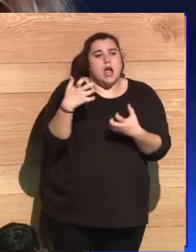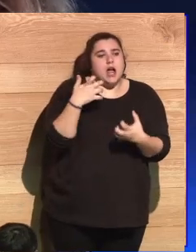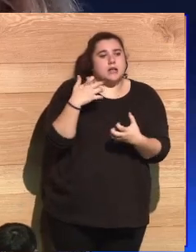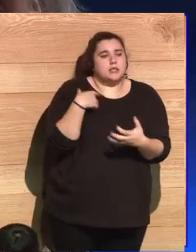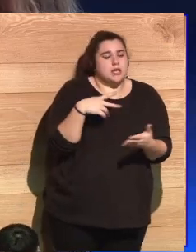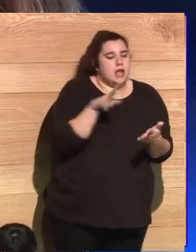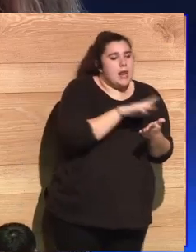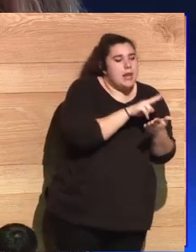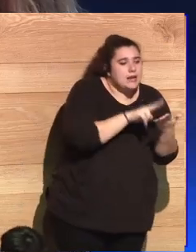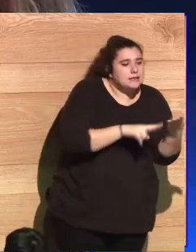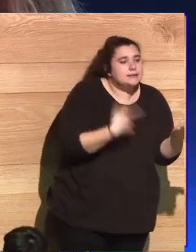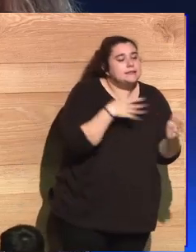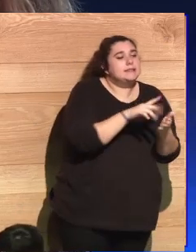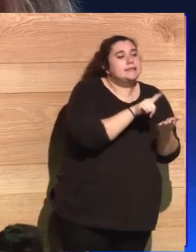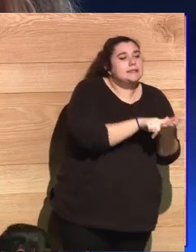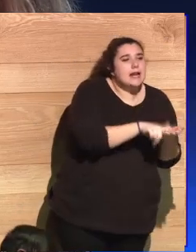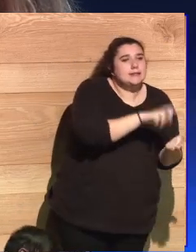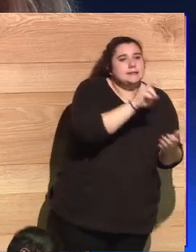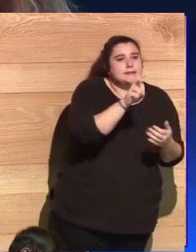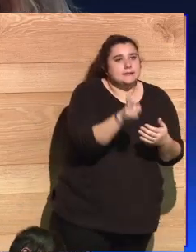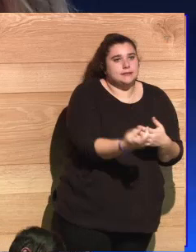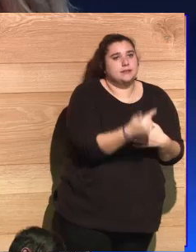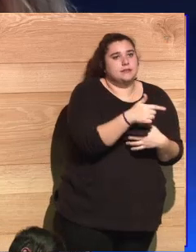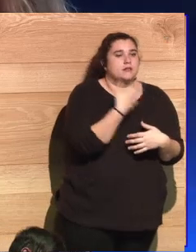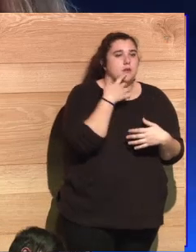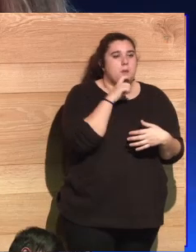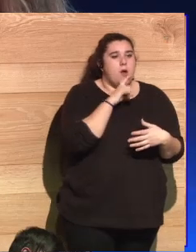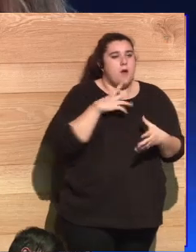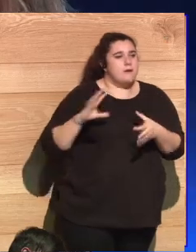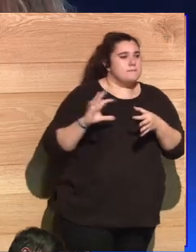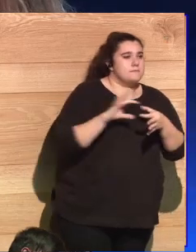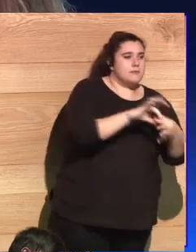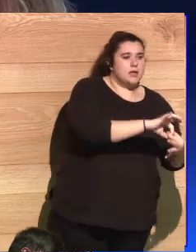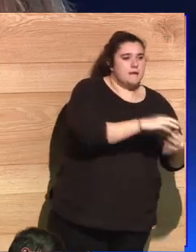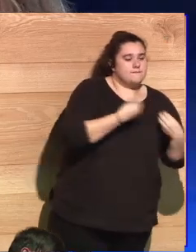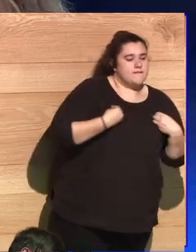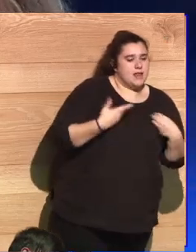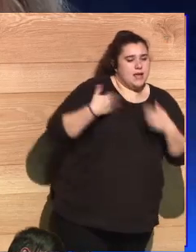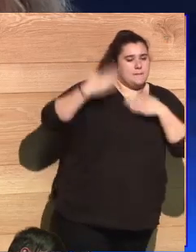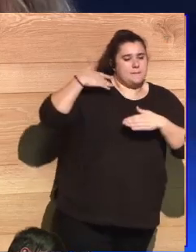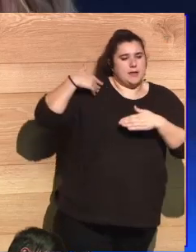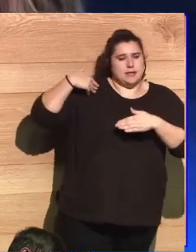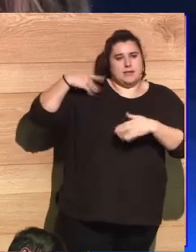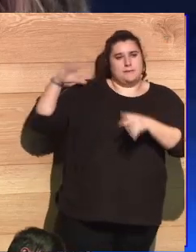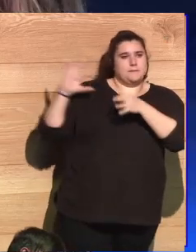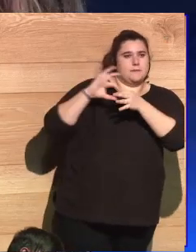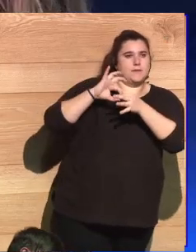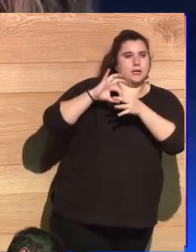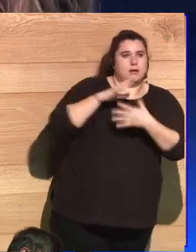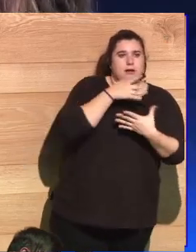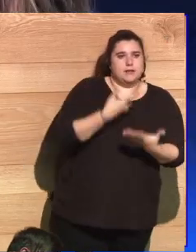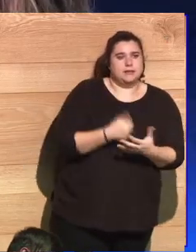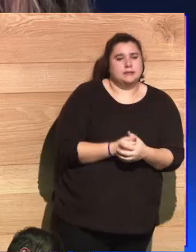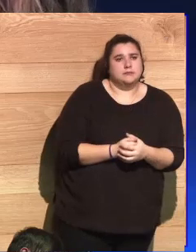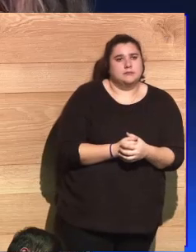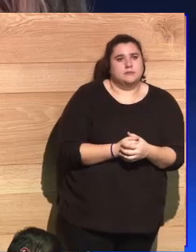art, even at your darkest times, has been some kind of shelter, some kind of, to connect with that life that you had